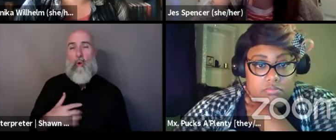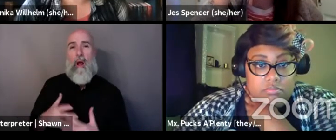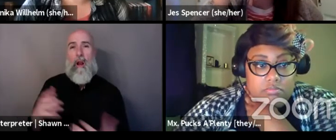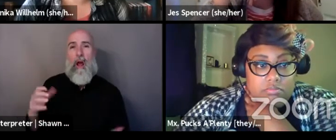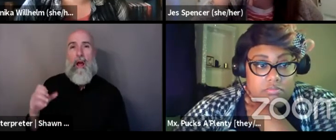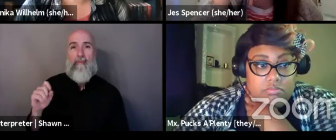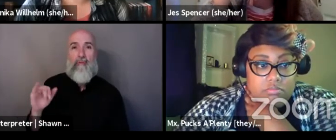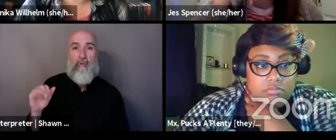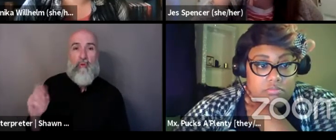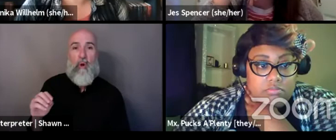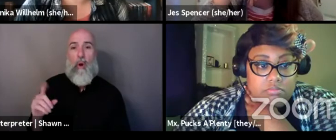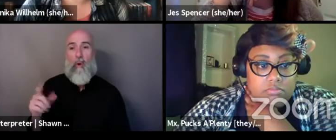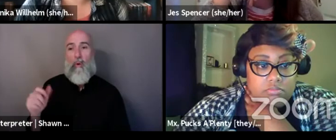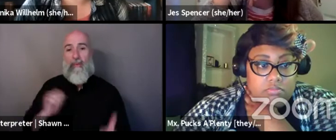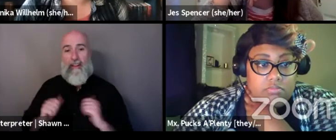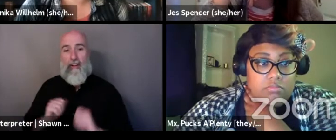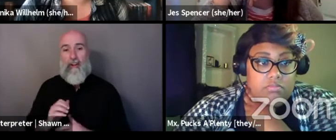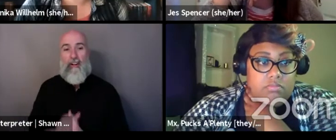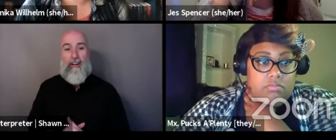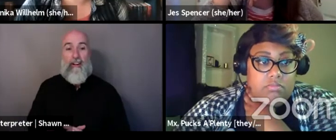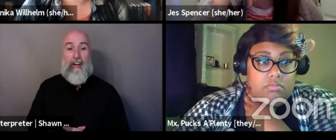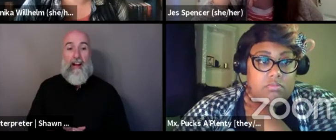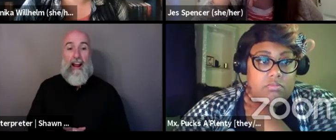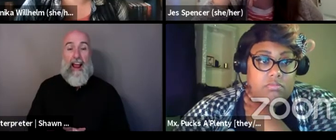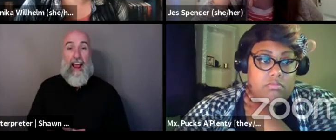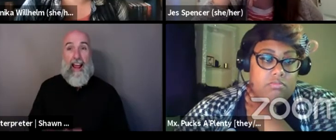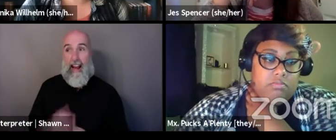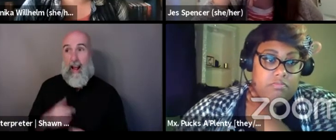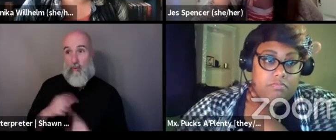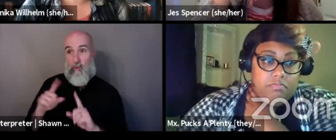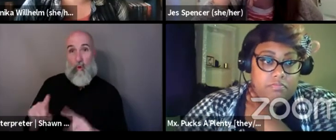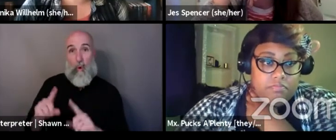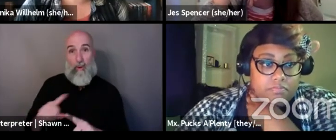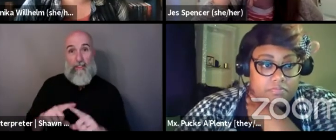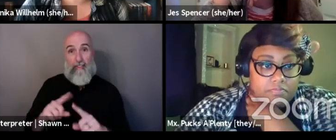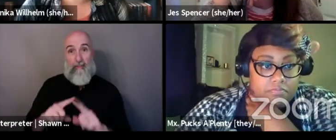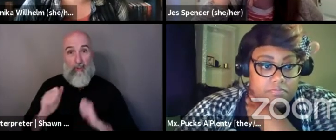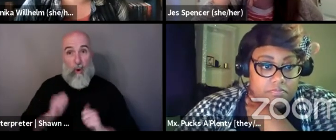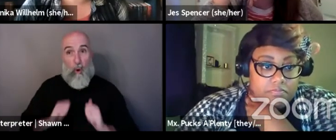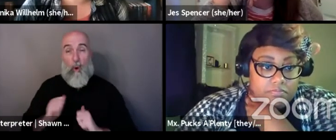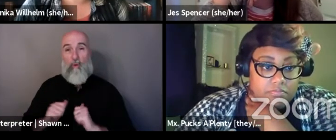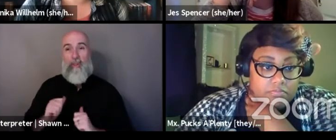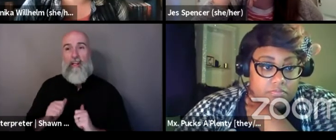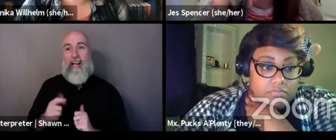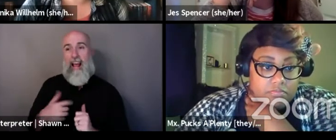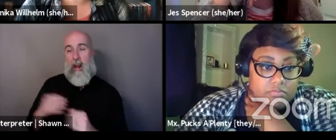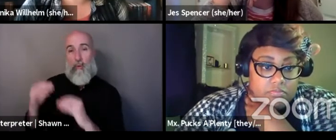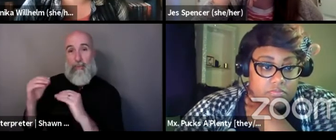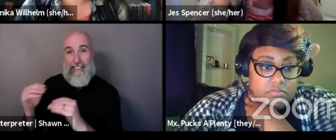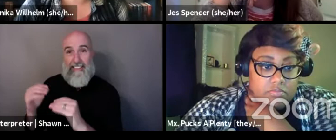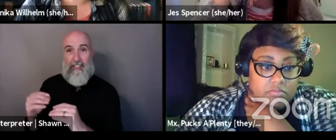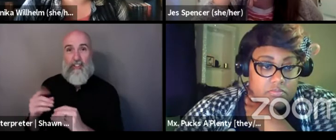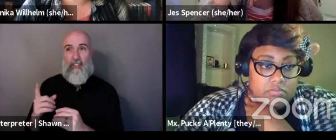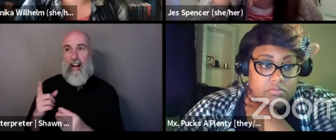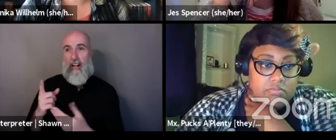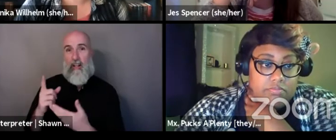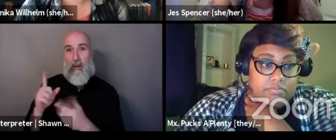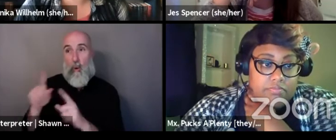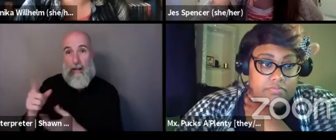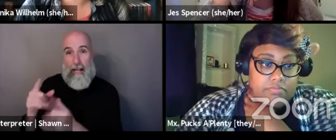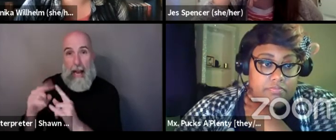and Storybook Theater. And I would be in shows and I would trade off and teach and assist camps or go with her to